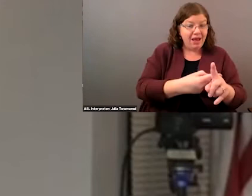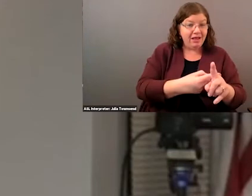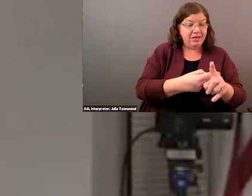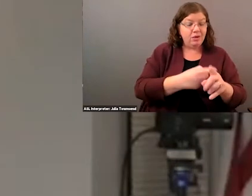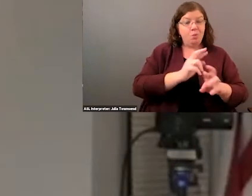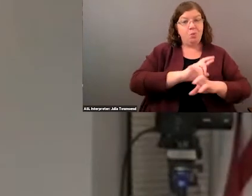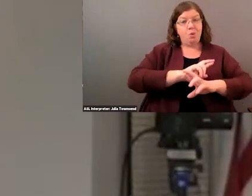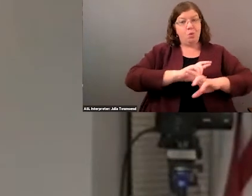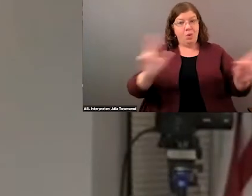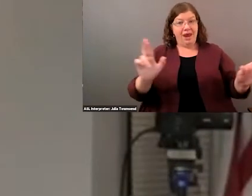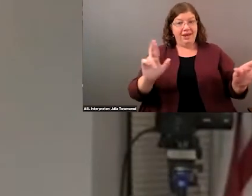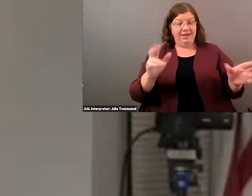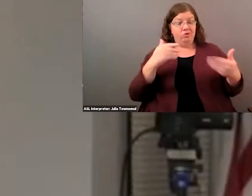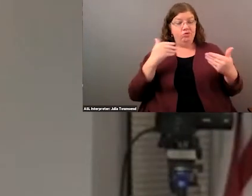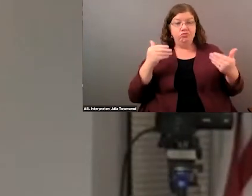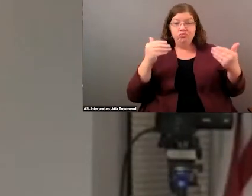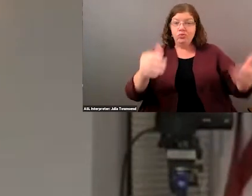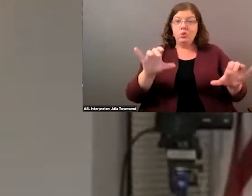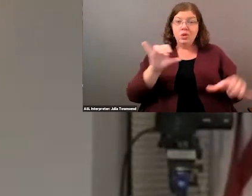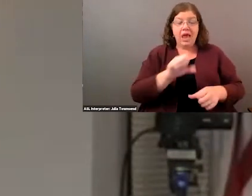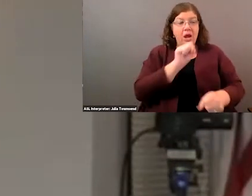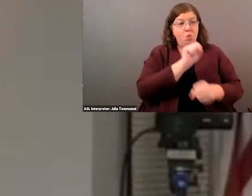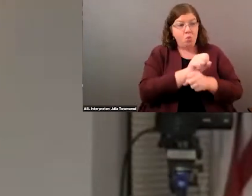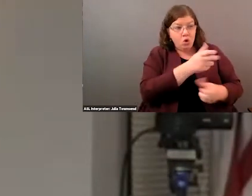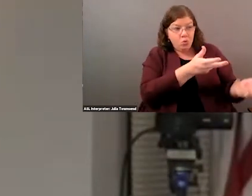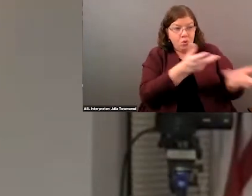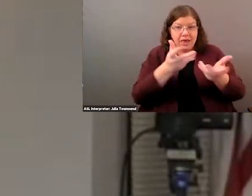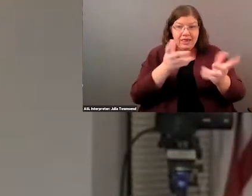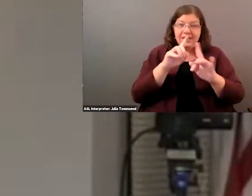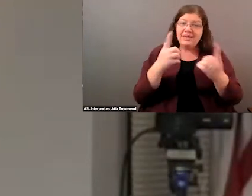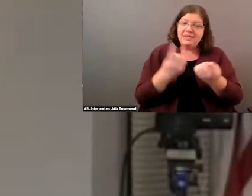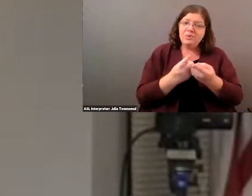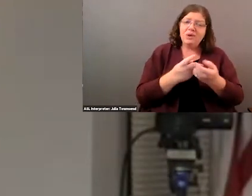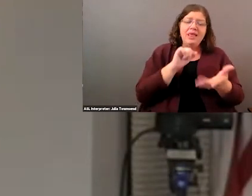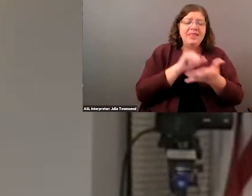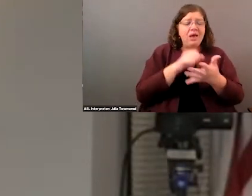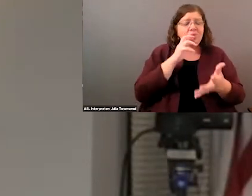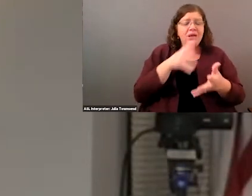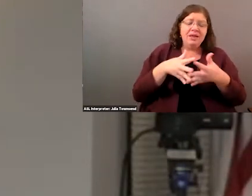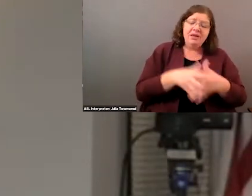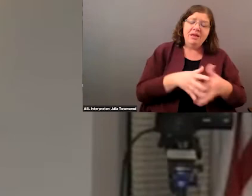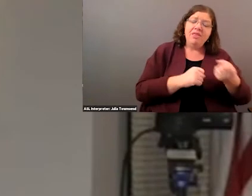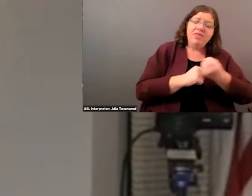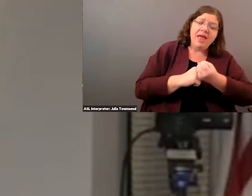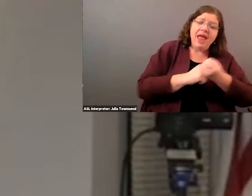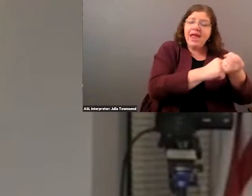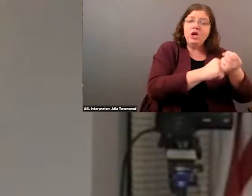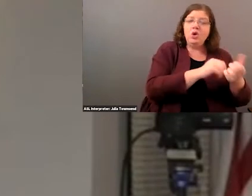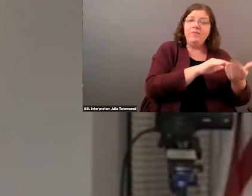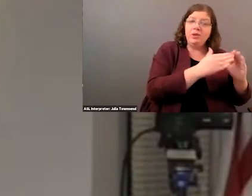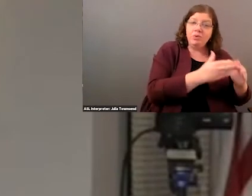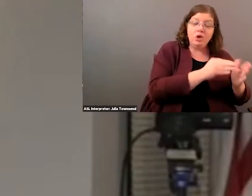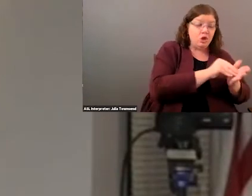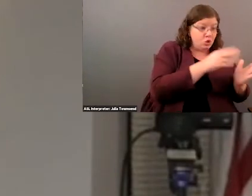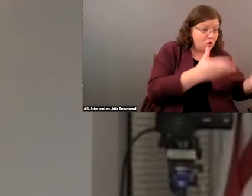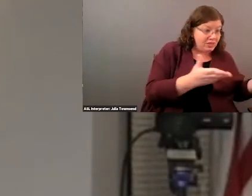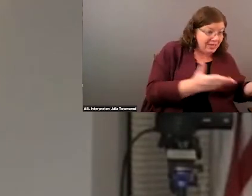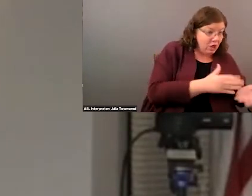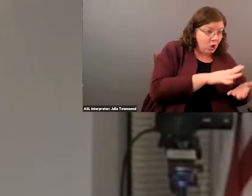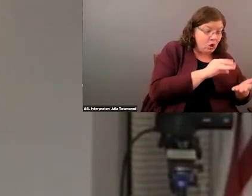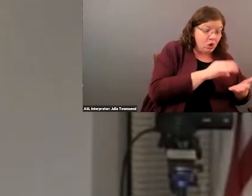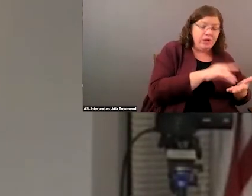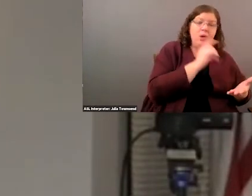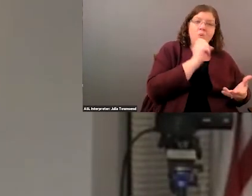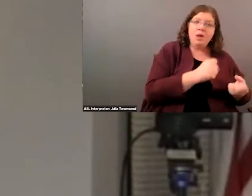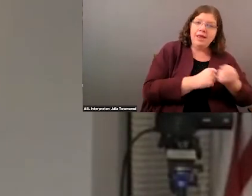community. The students who are here, they're learning, they're the anchors, they're to make the community strong. And so I don't want